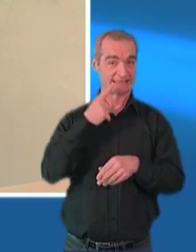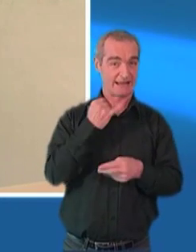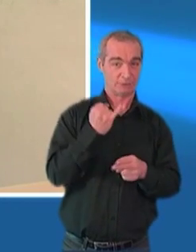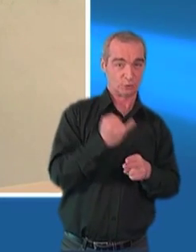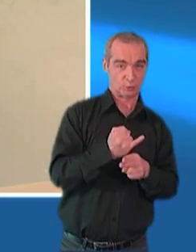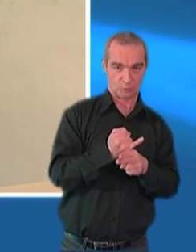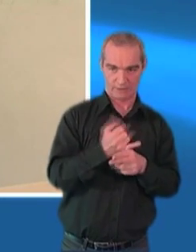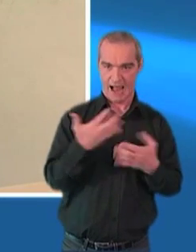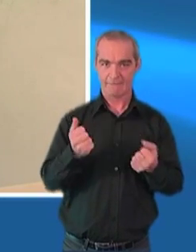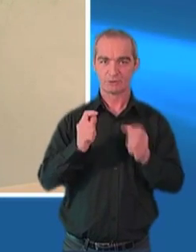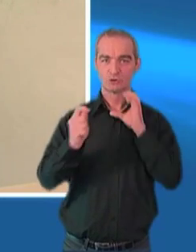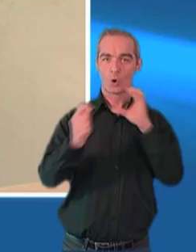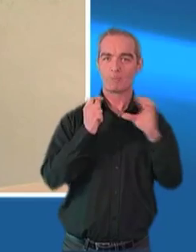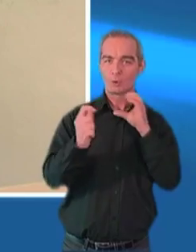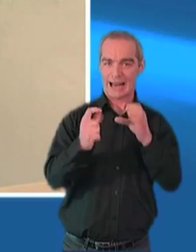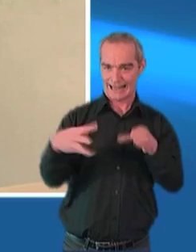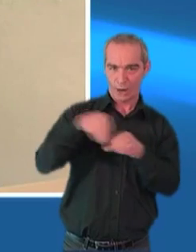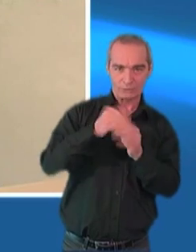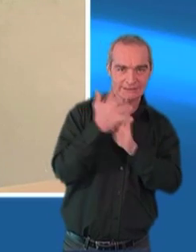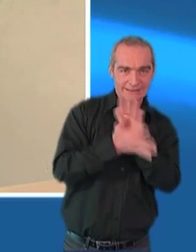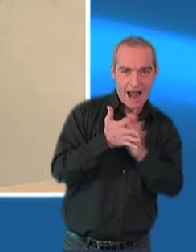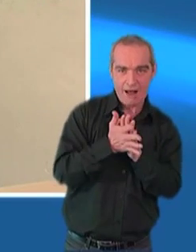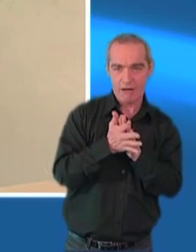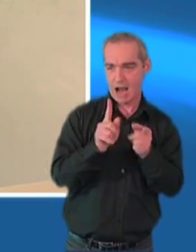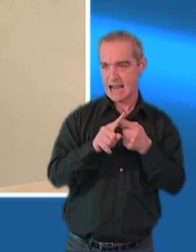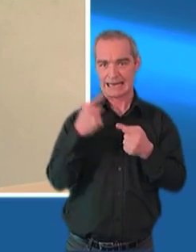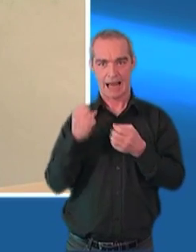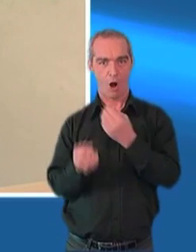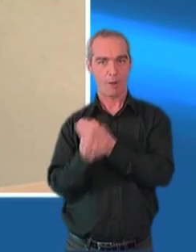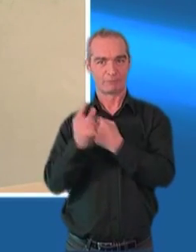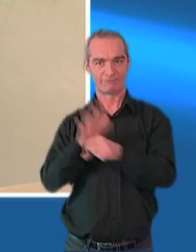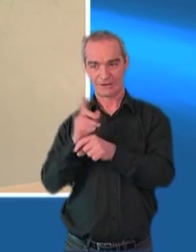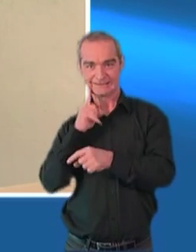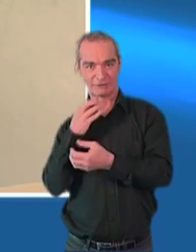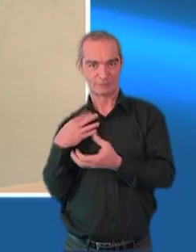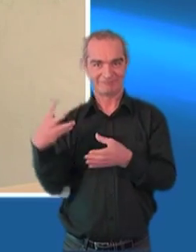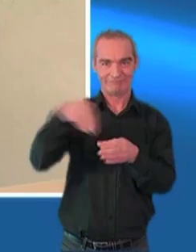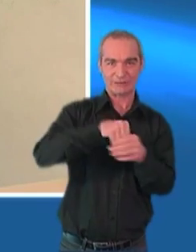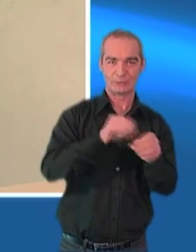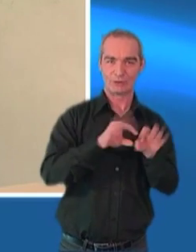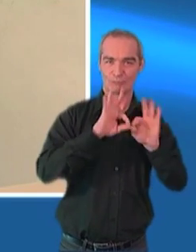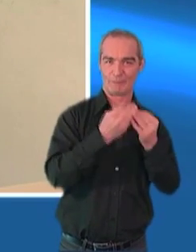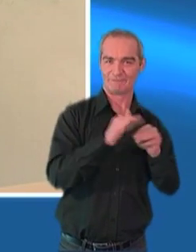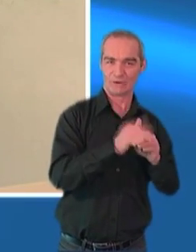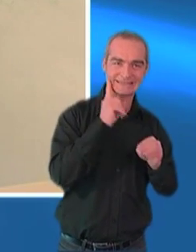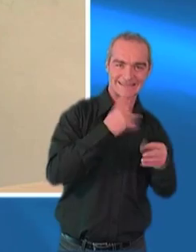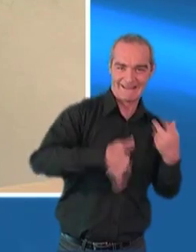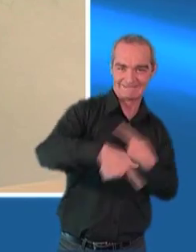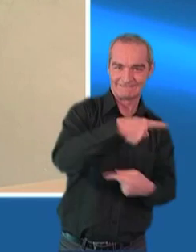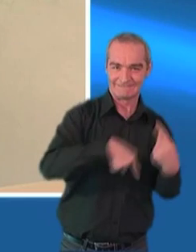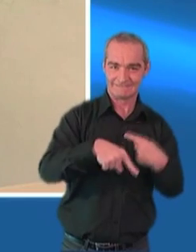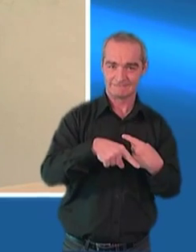a school which is friendly to deaf children, provides a total communicating, including